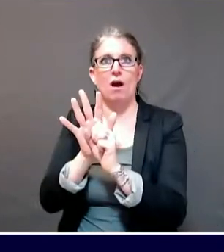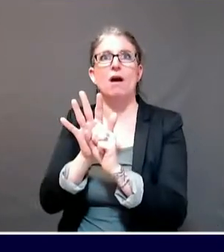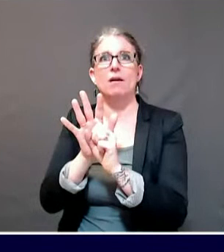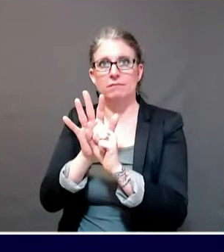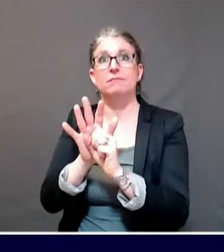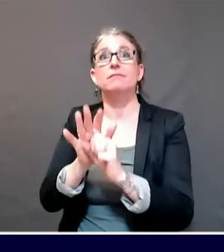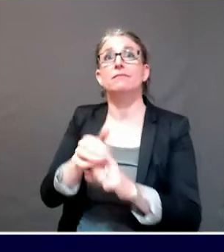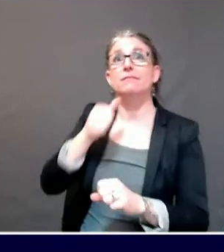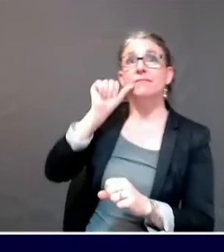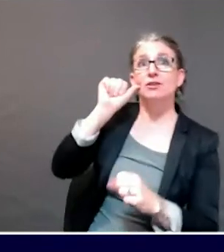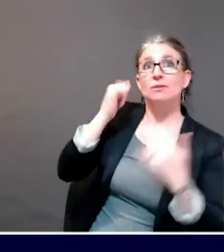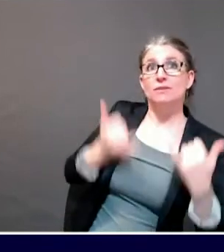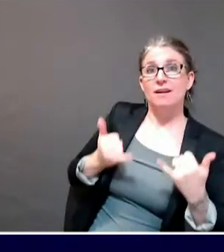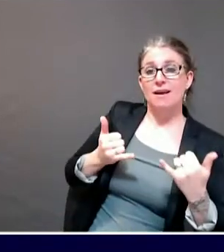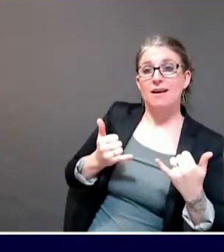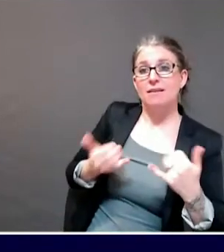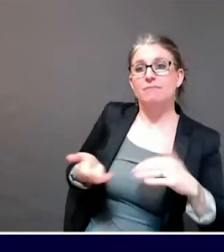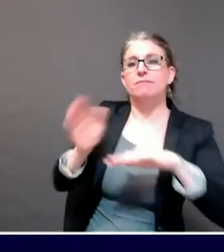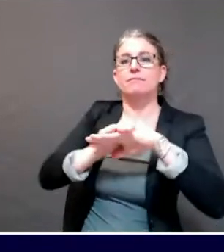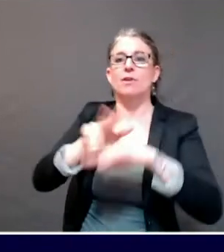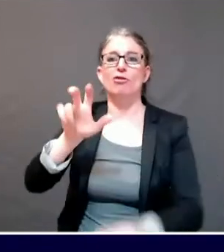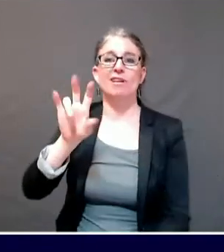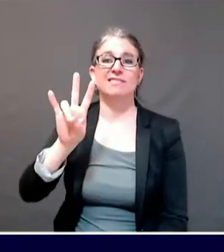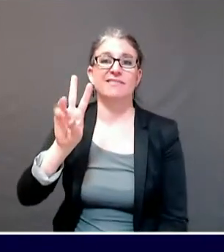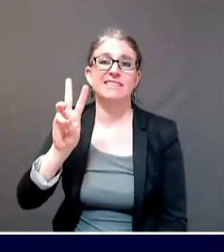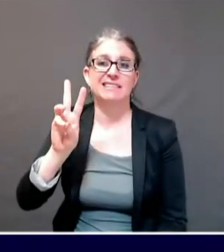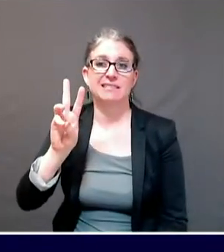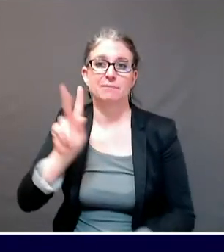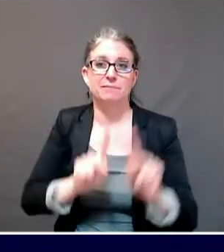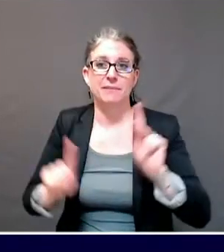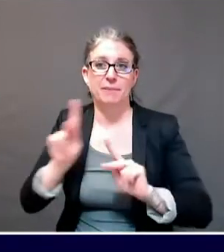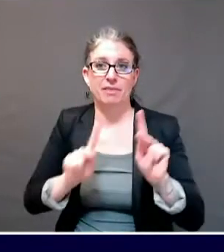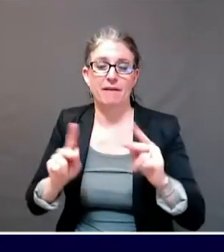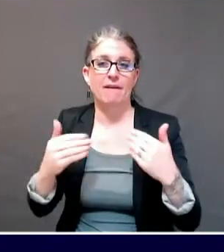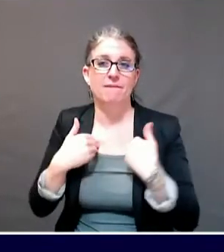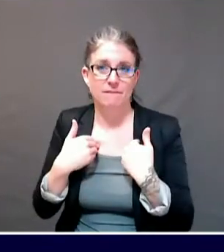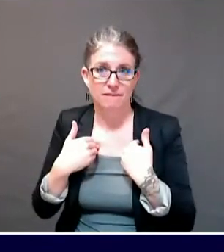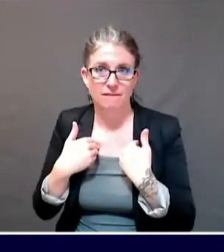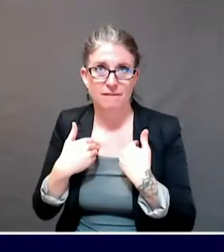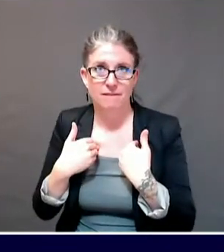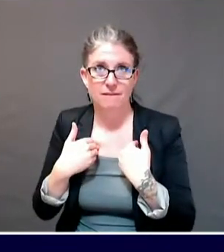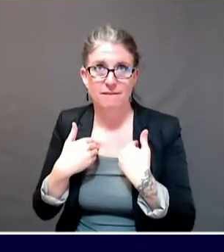376 cases since yesterday. Of those,